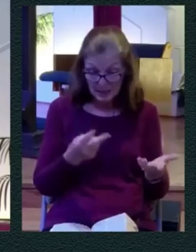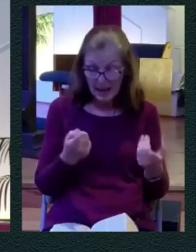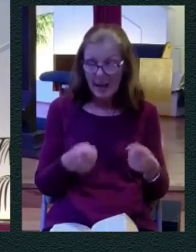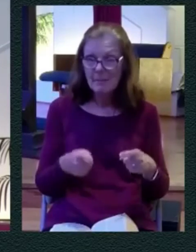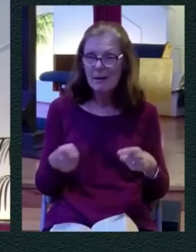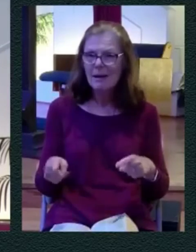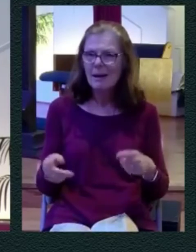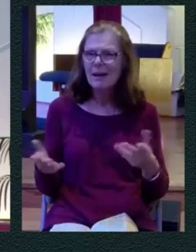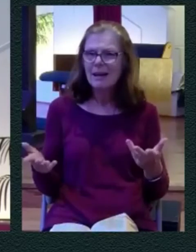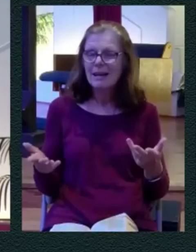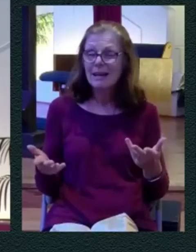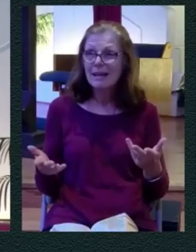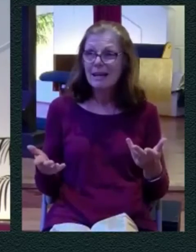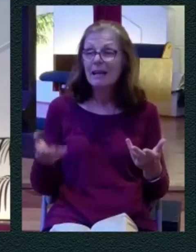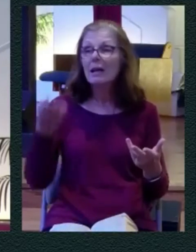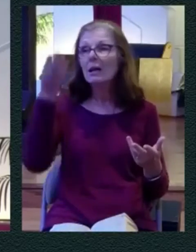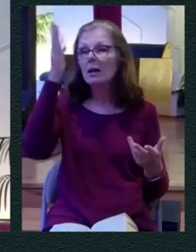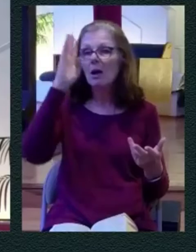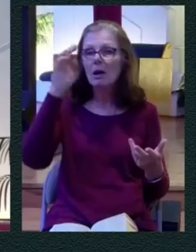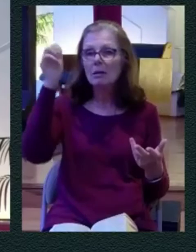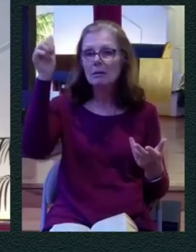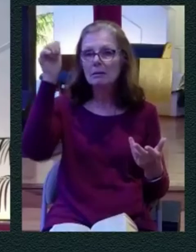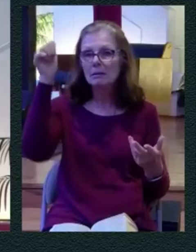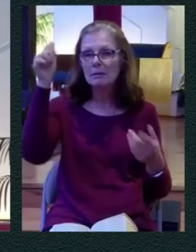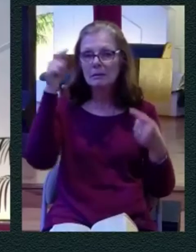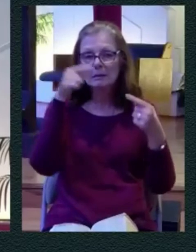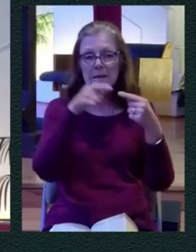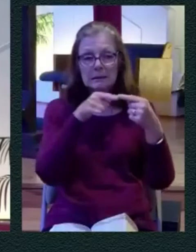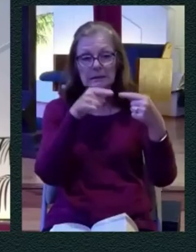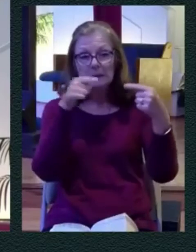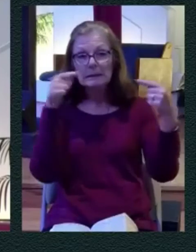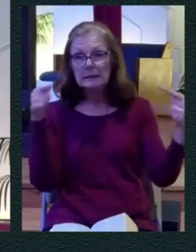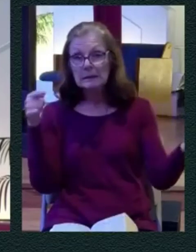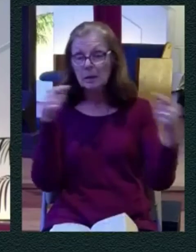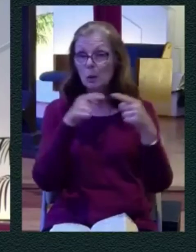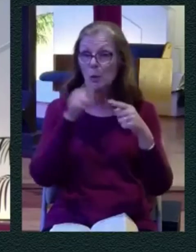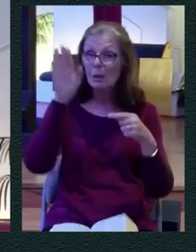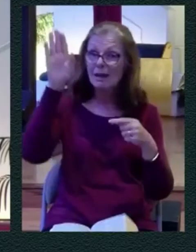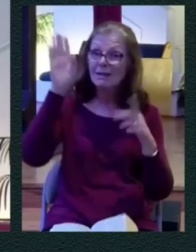God's opposition to His people